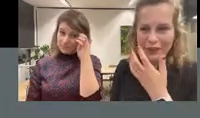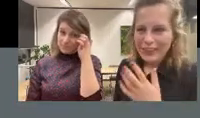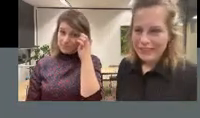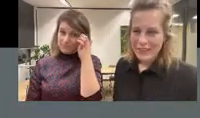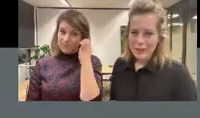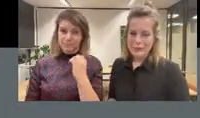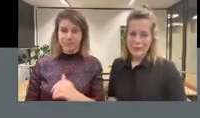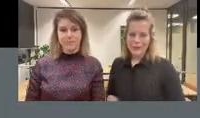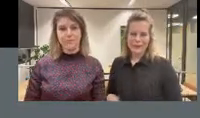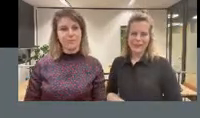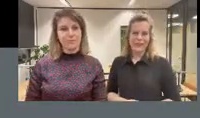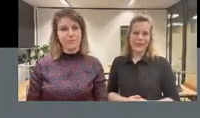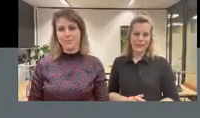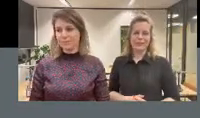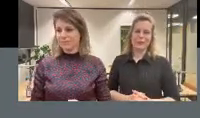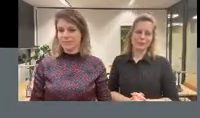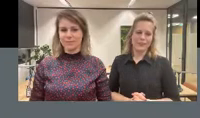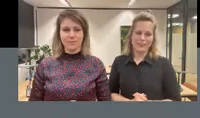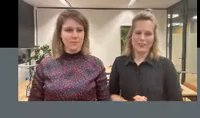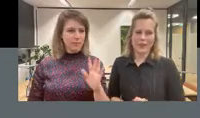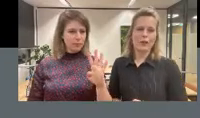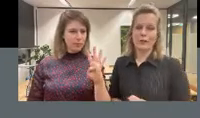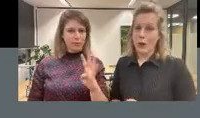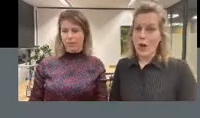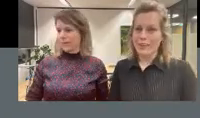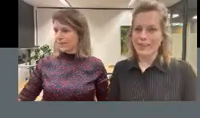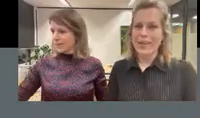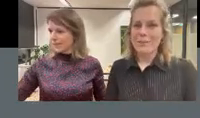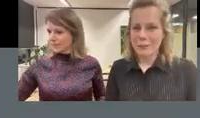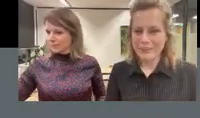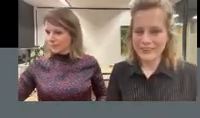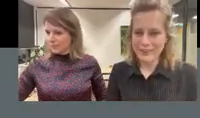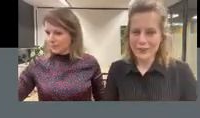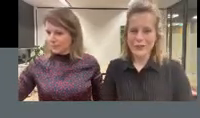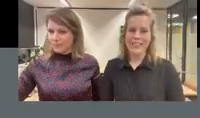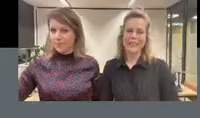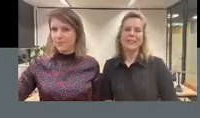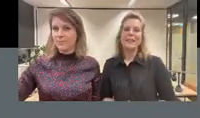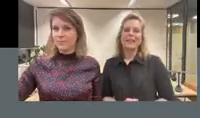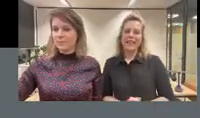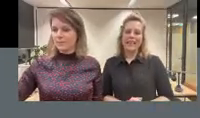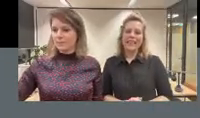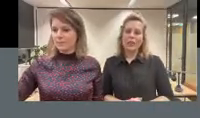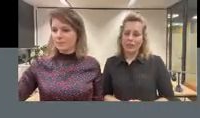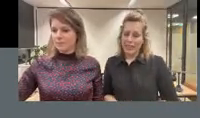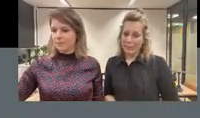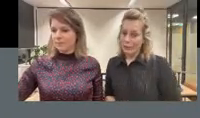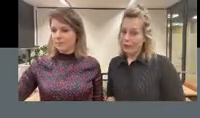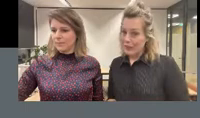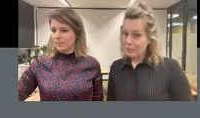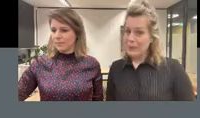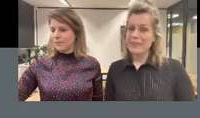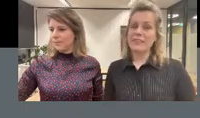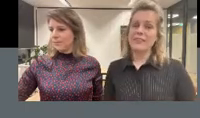Okay, now let's go to the third proposition, or the fourth proposition already. In the context